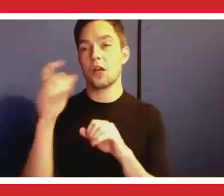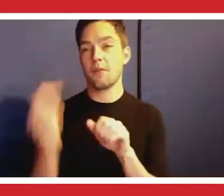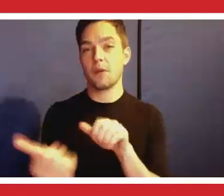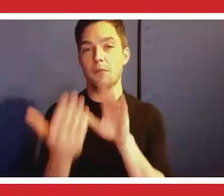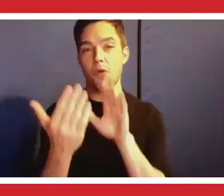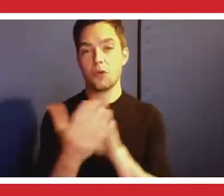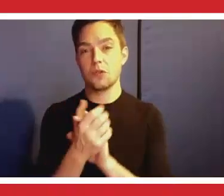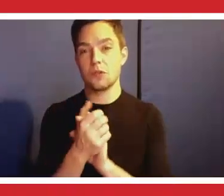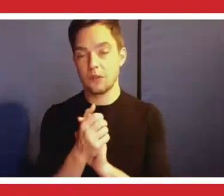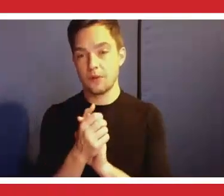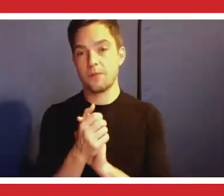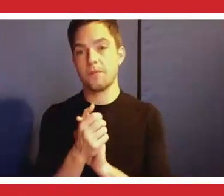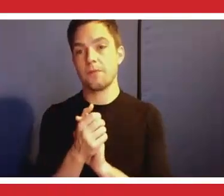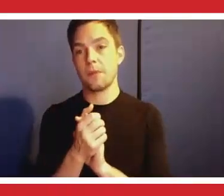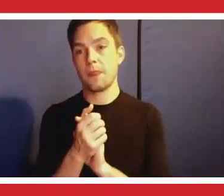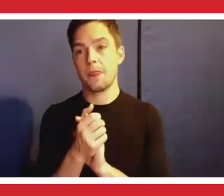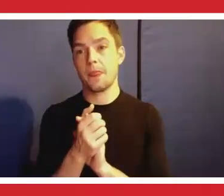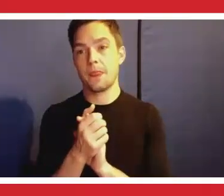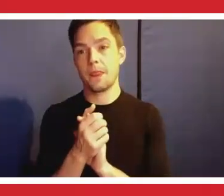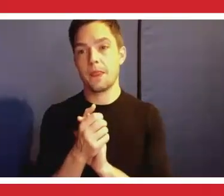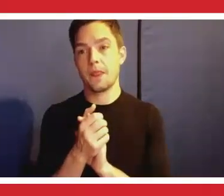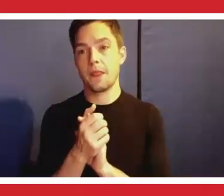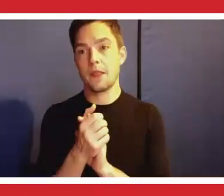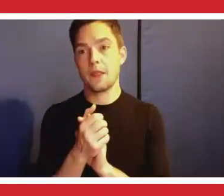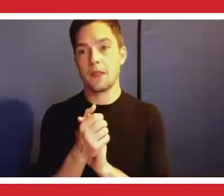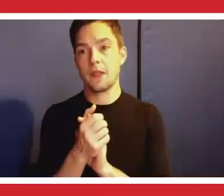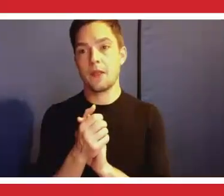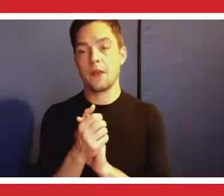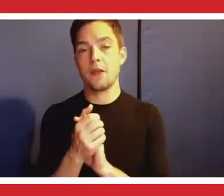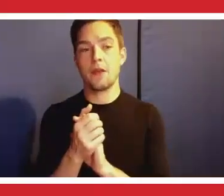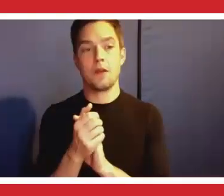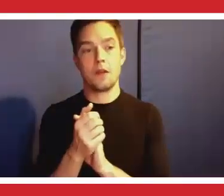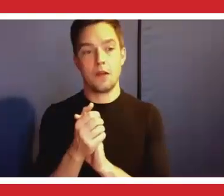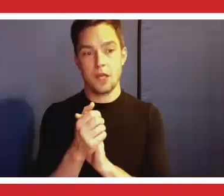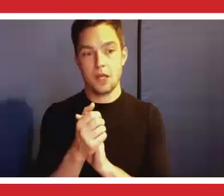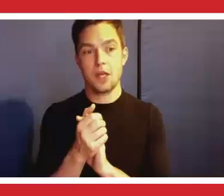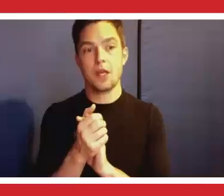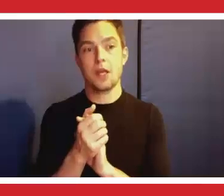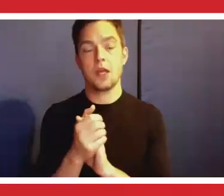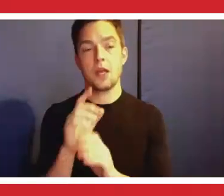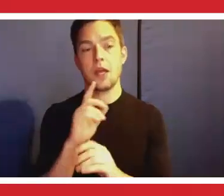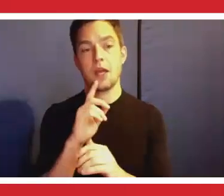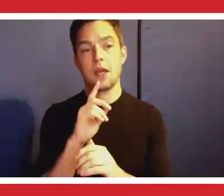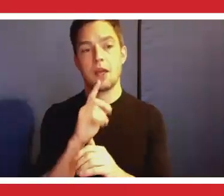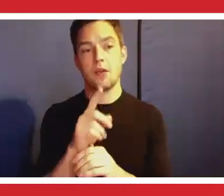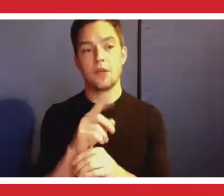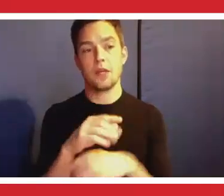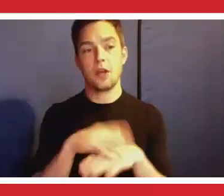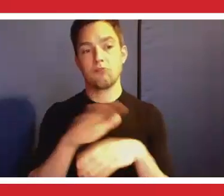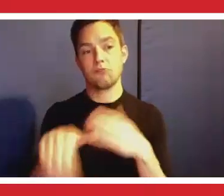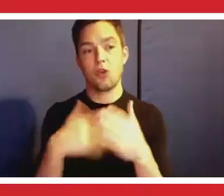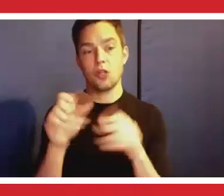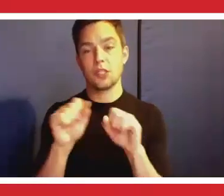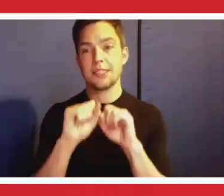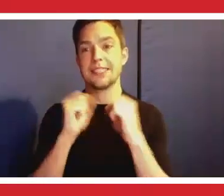really on all of societies. At regional level, we have Europe that's